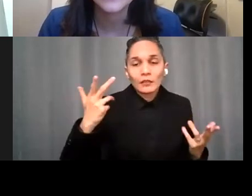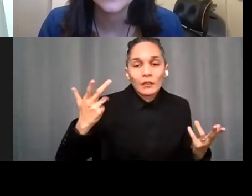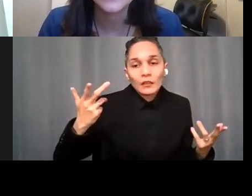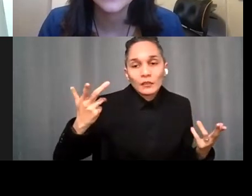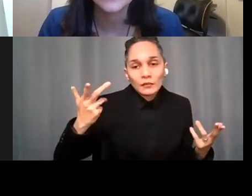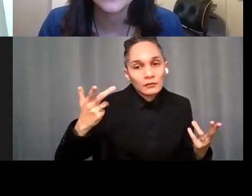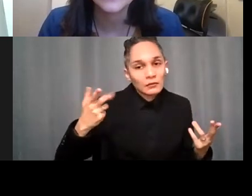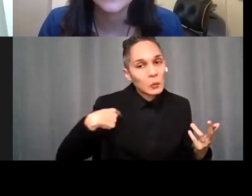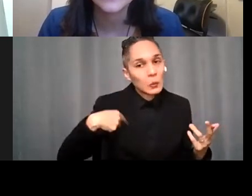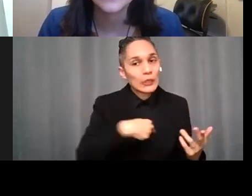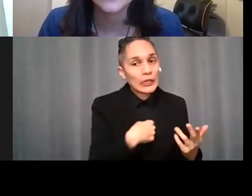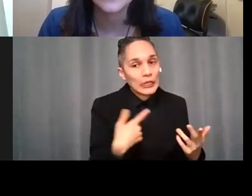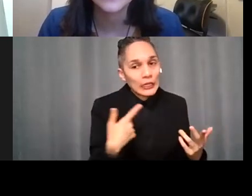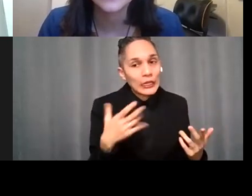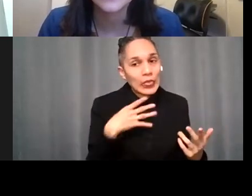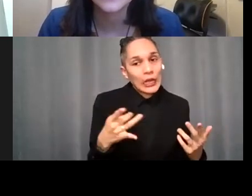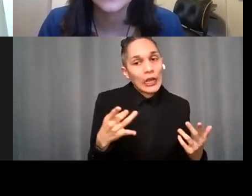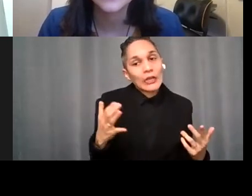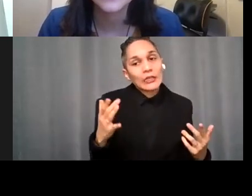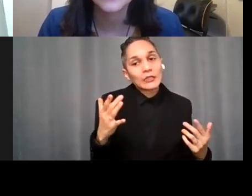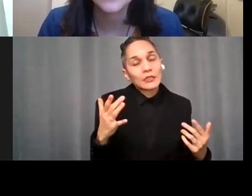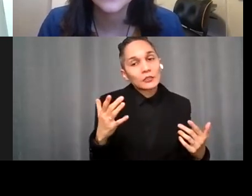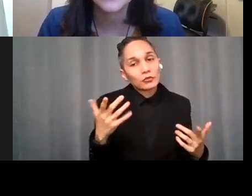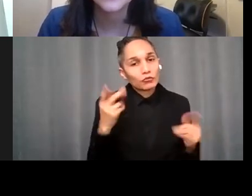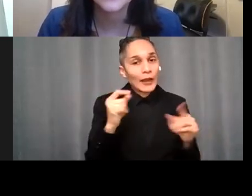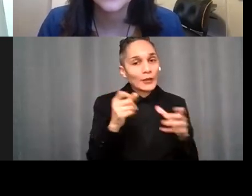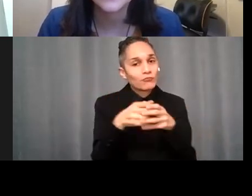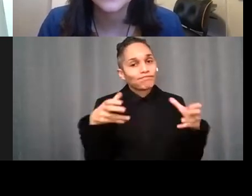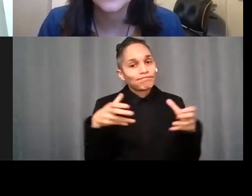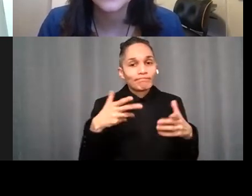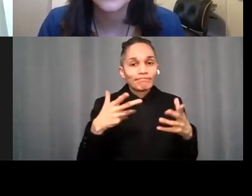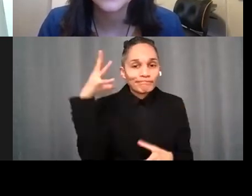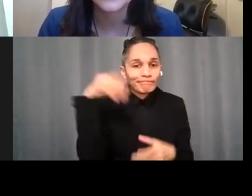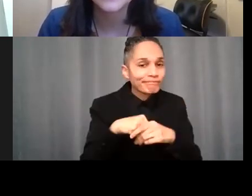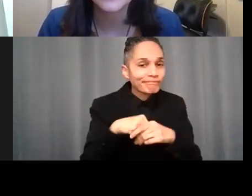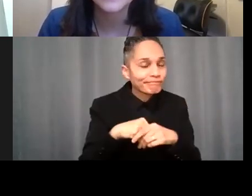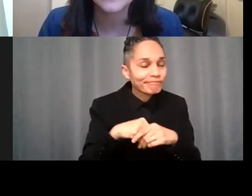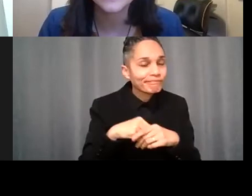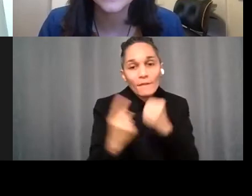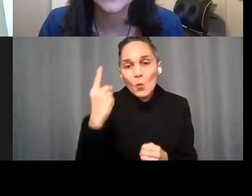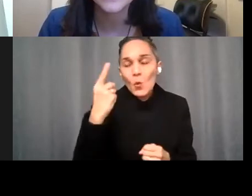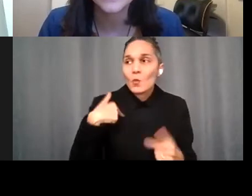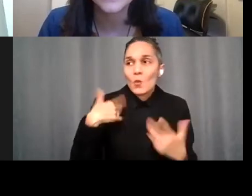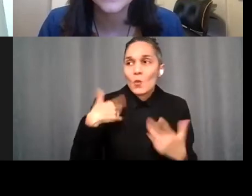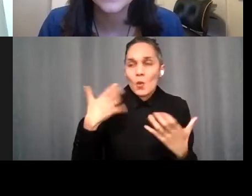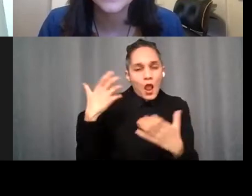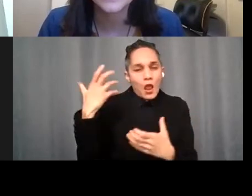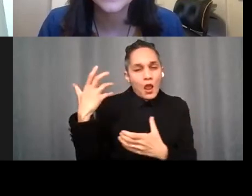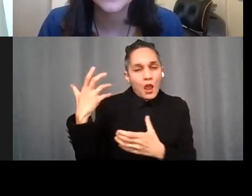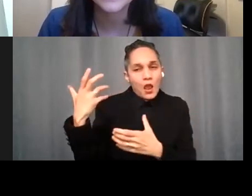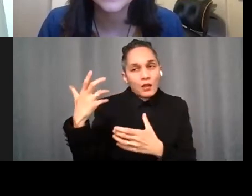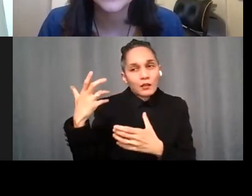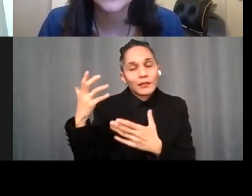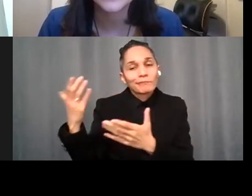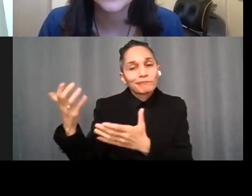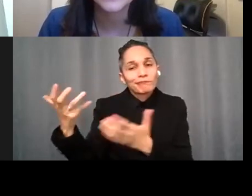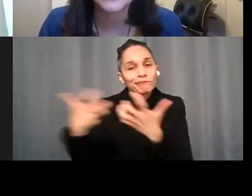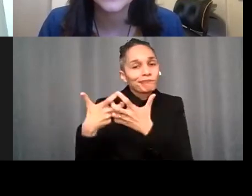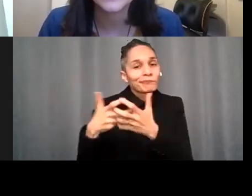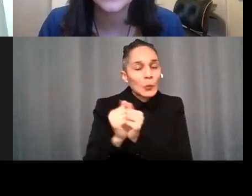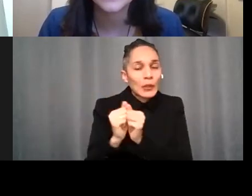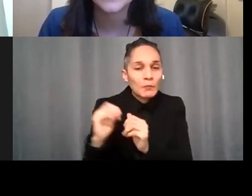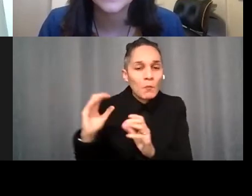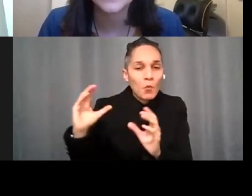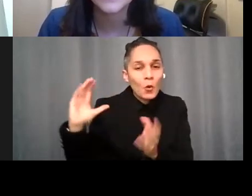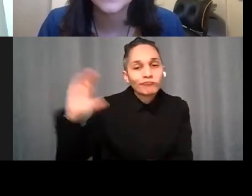we like, again, to be as expansive as we can and bring in, you know, sort of smaller boutique agencies who may